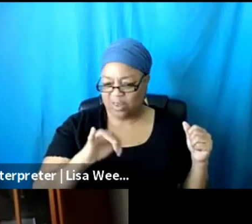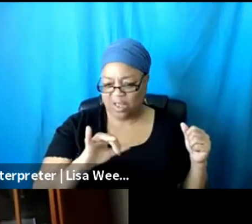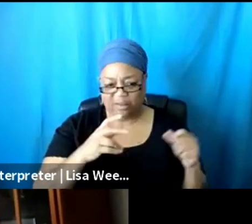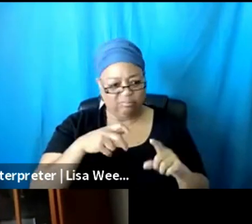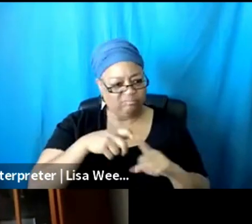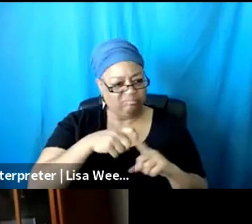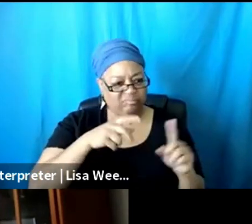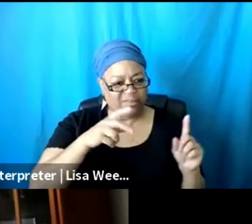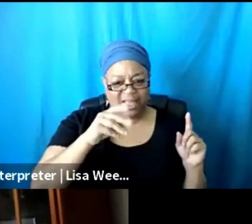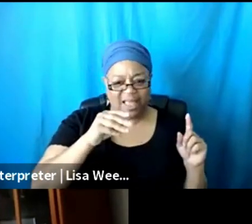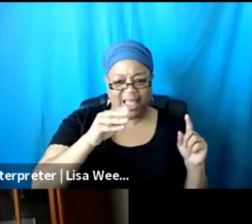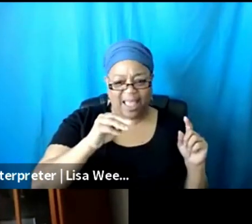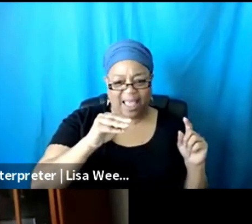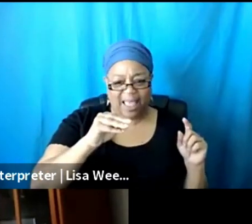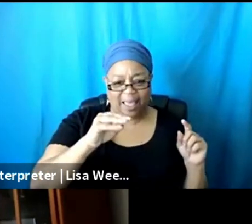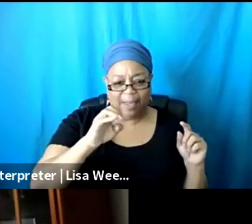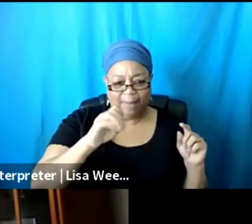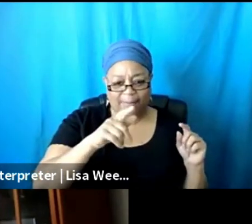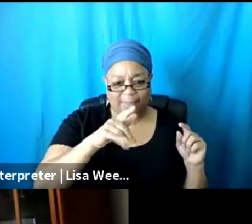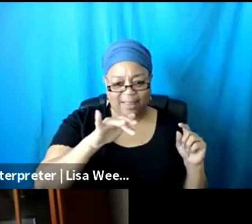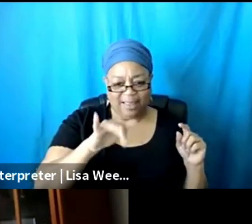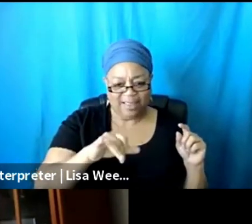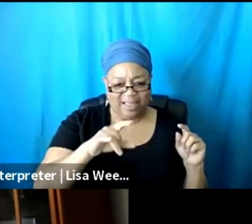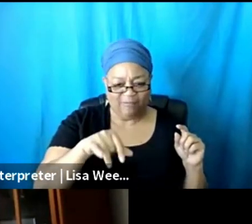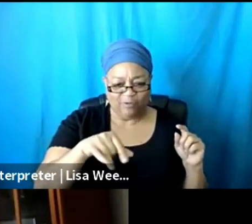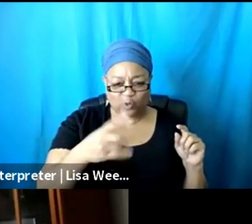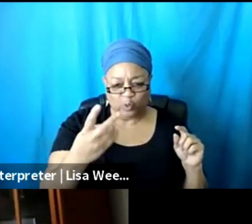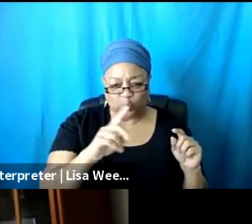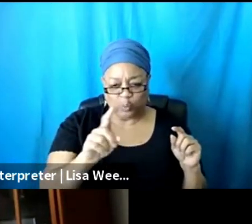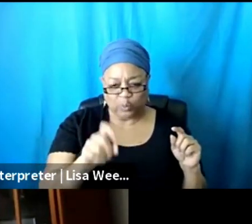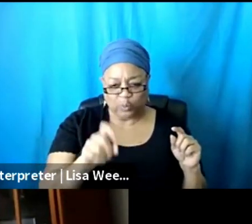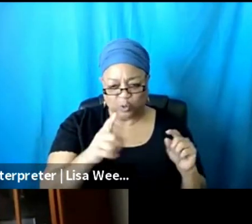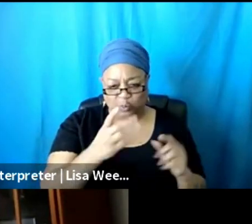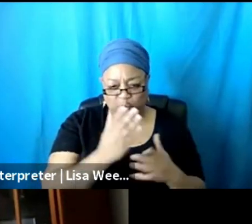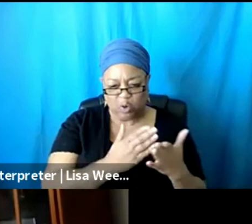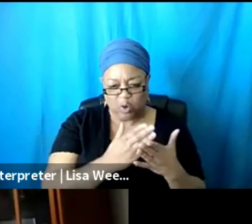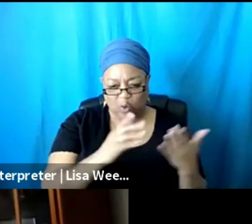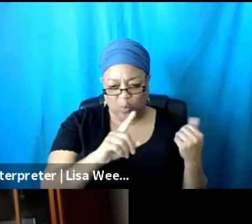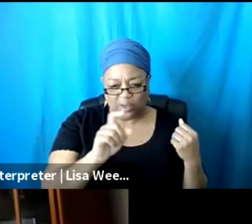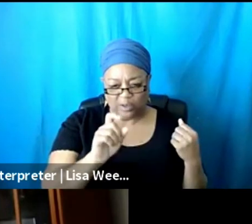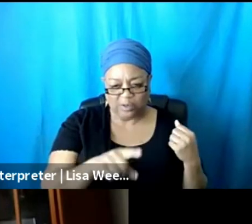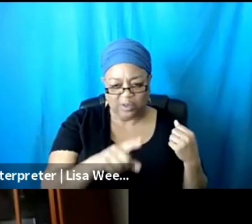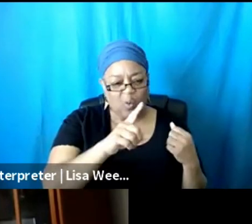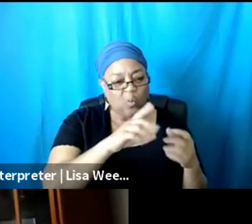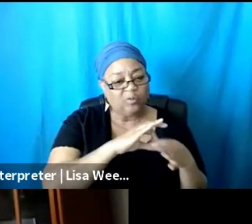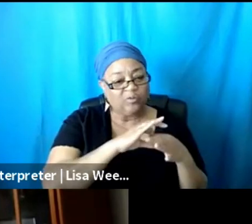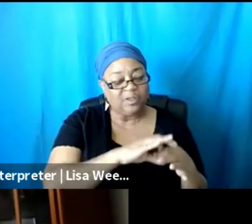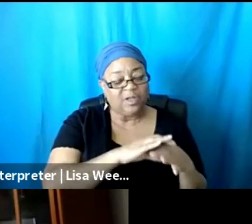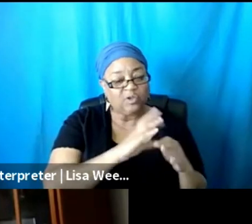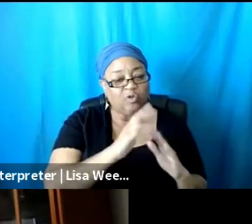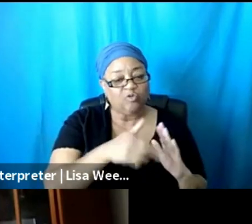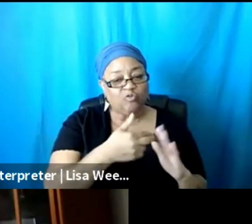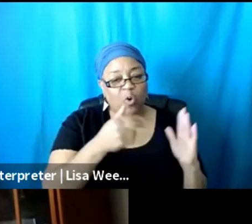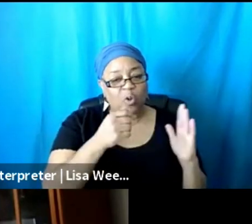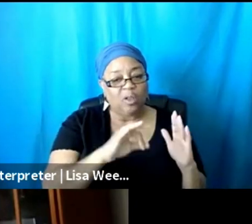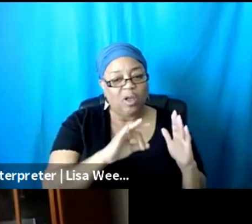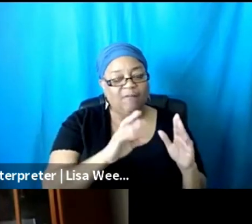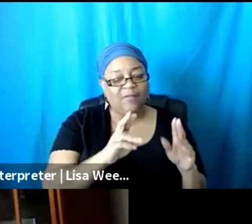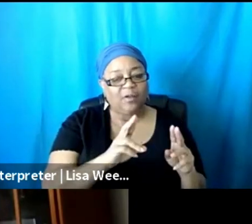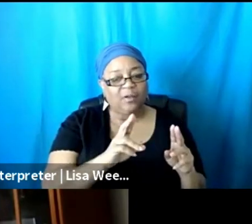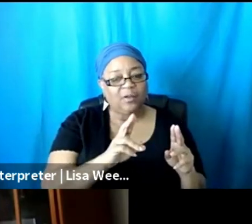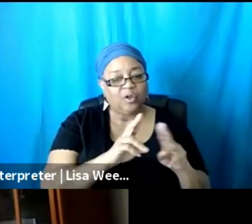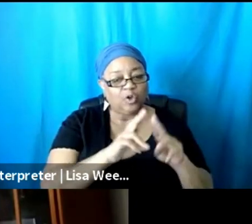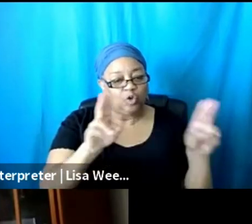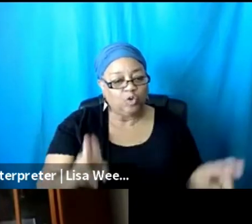and it looks like it's kind of a twofold thing. One has to do with the role of universal design,